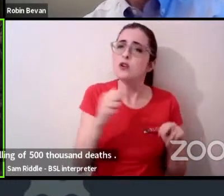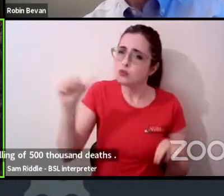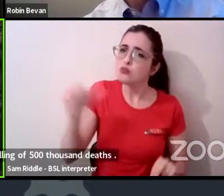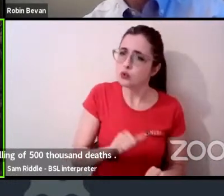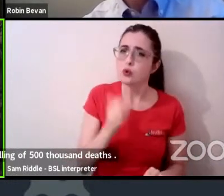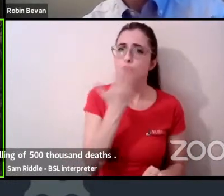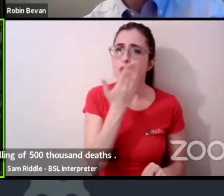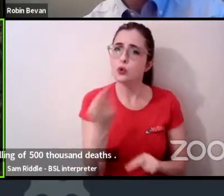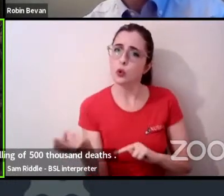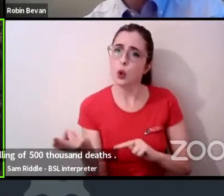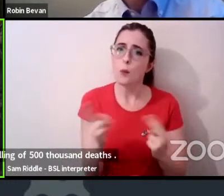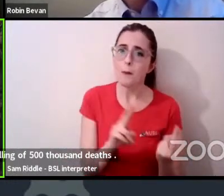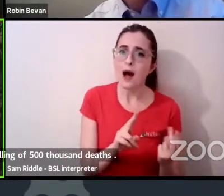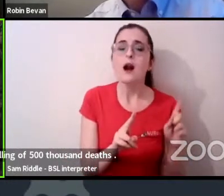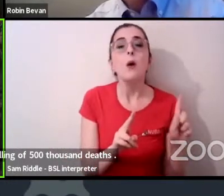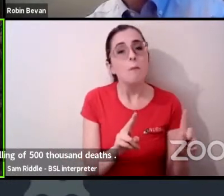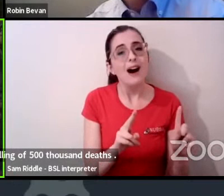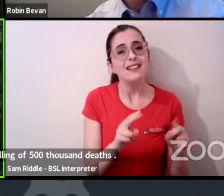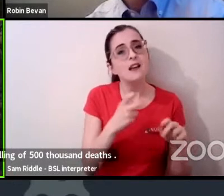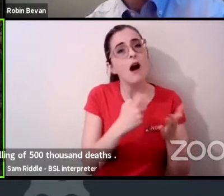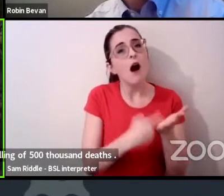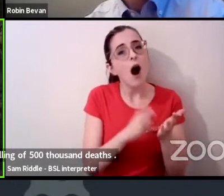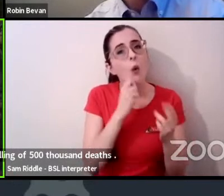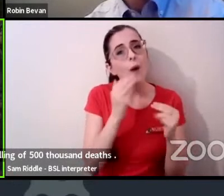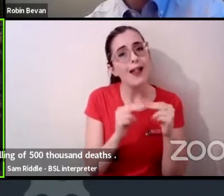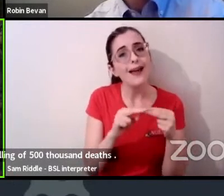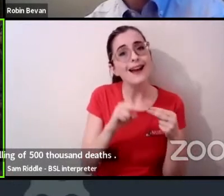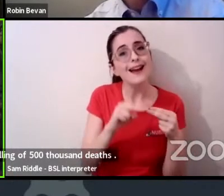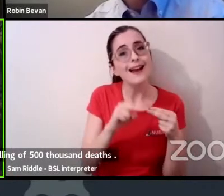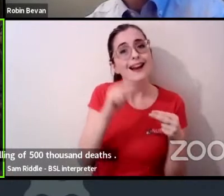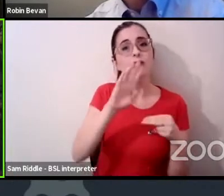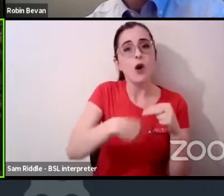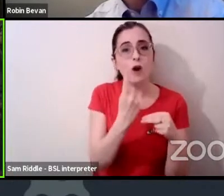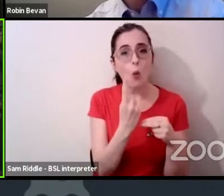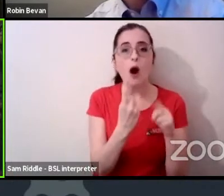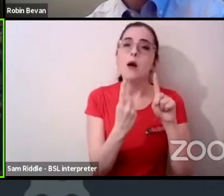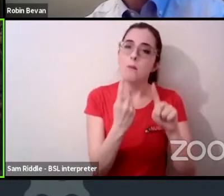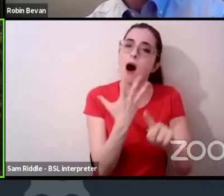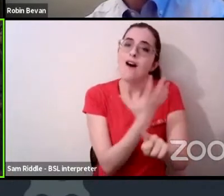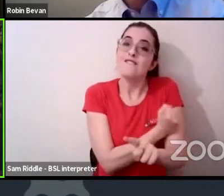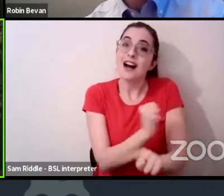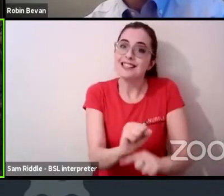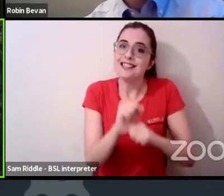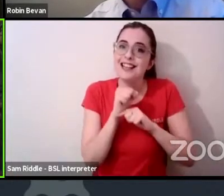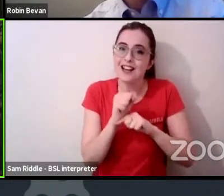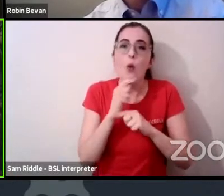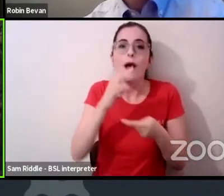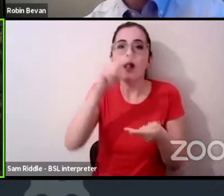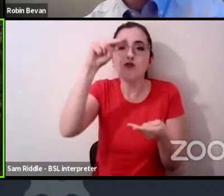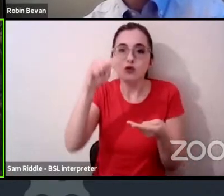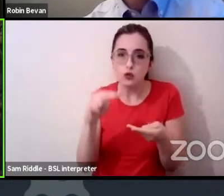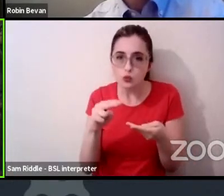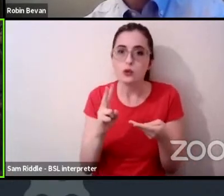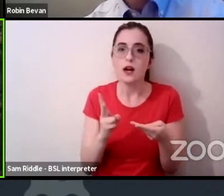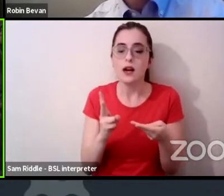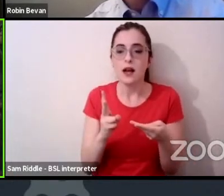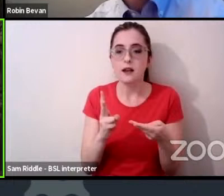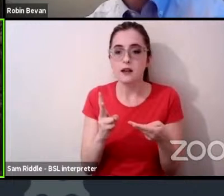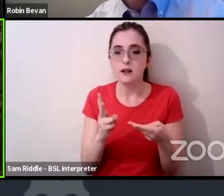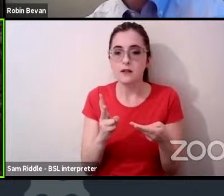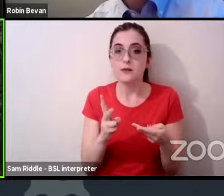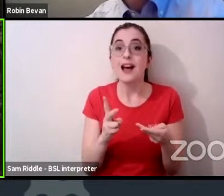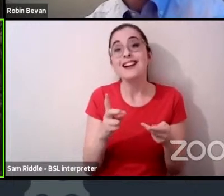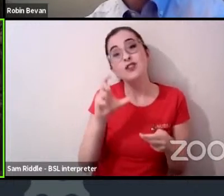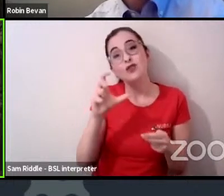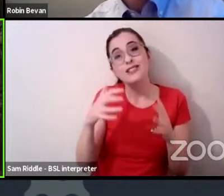would increase the R, probably above 1, but that the spread of the vaccine would reduce it down again. And that is what Chris